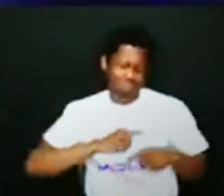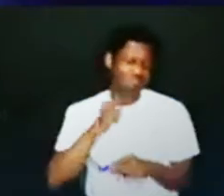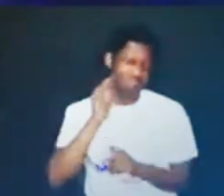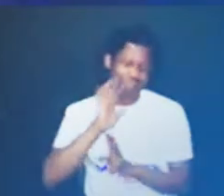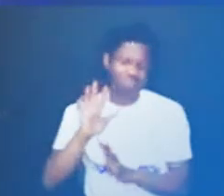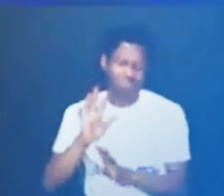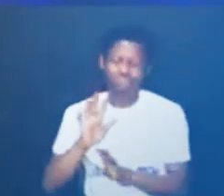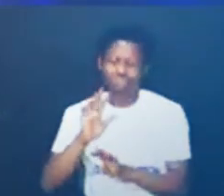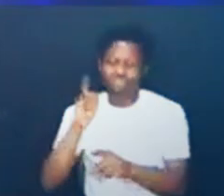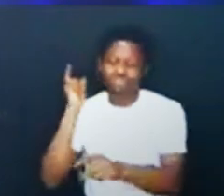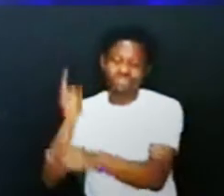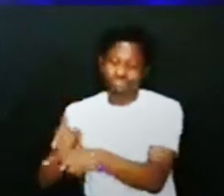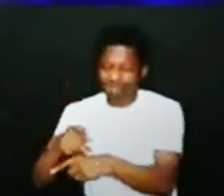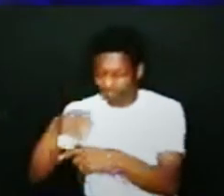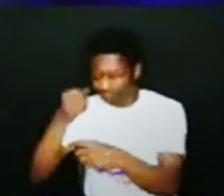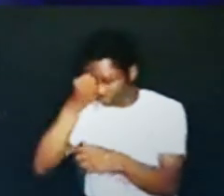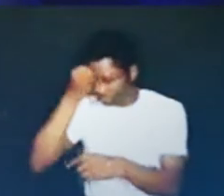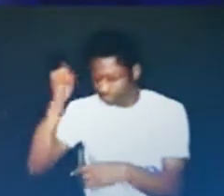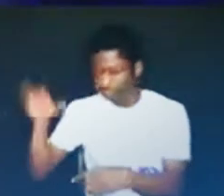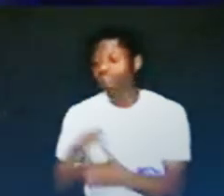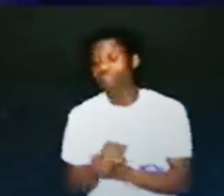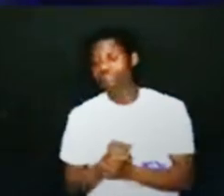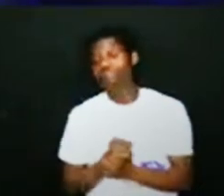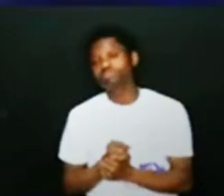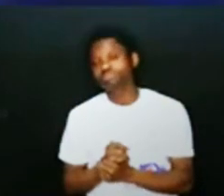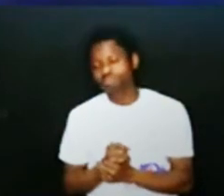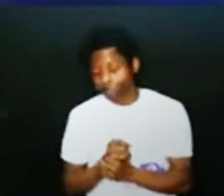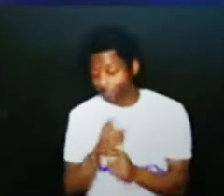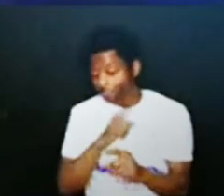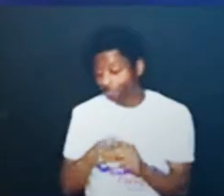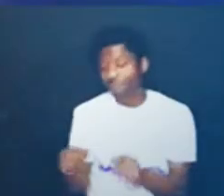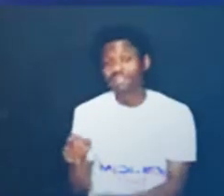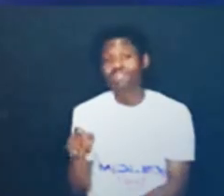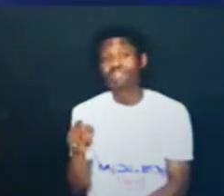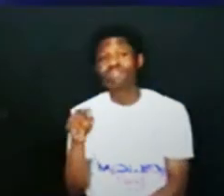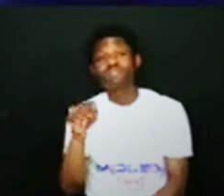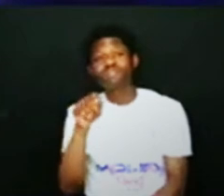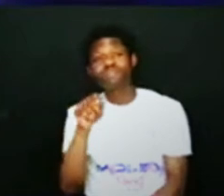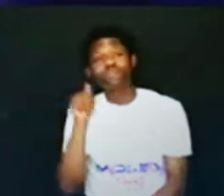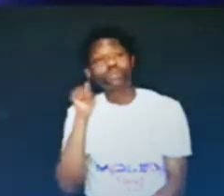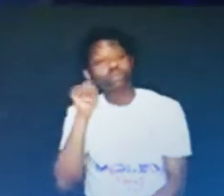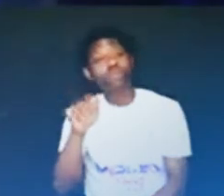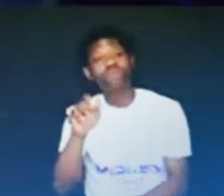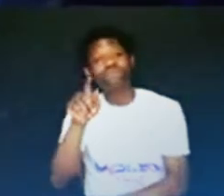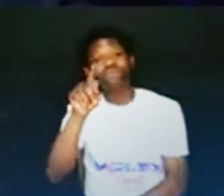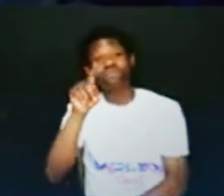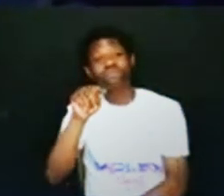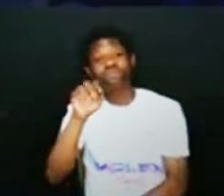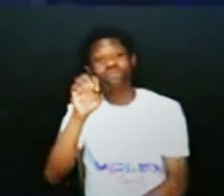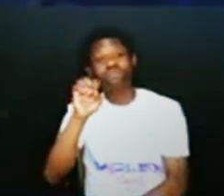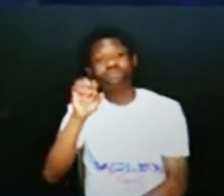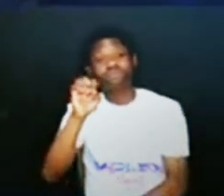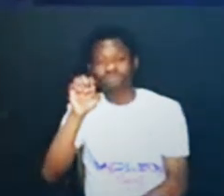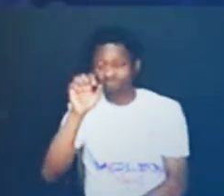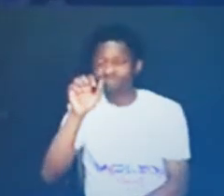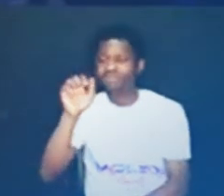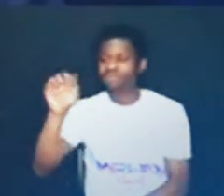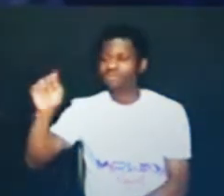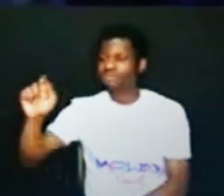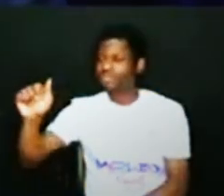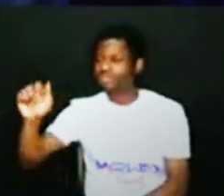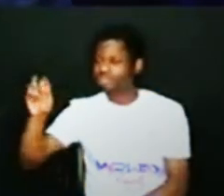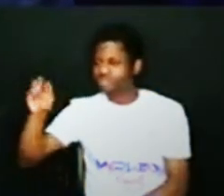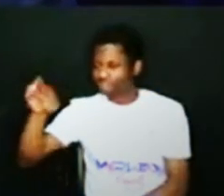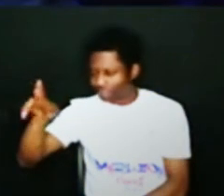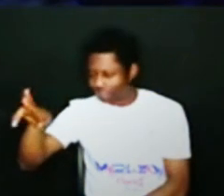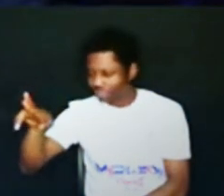a desolate woman. And in Absalom beside no say, Wunya Amnon, any water na na afe minya muyawano